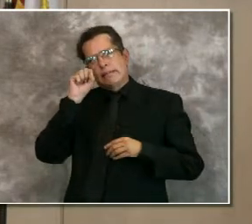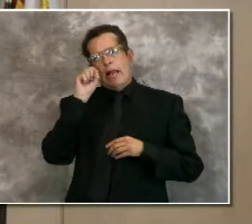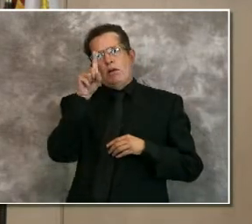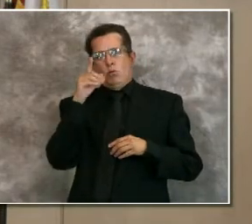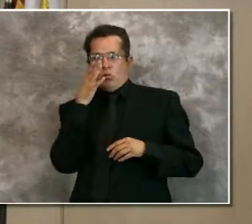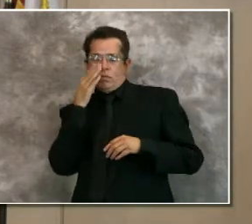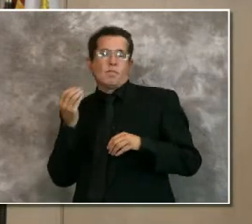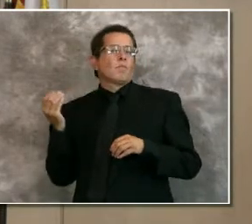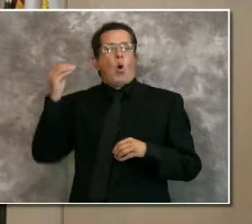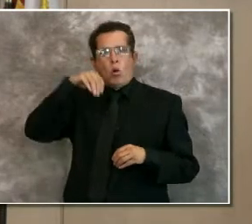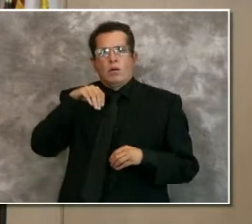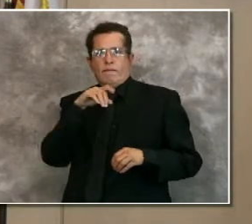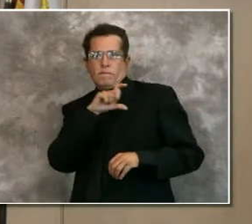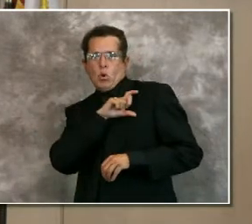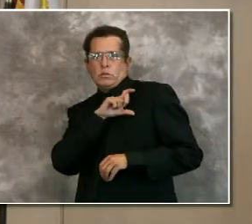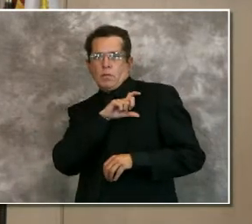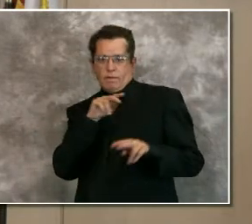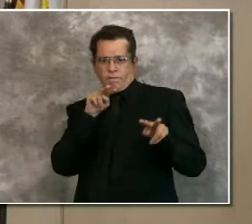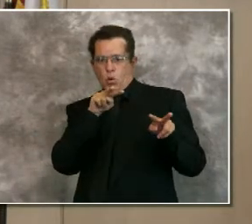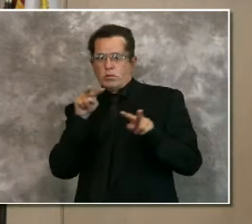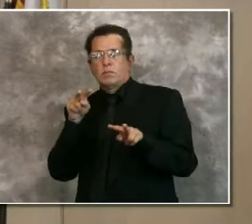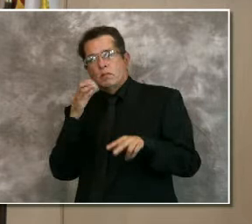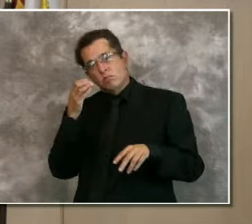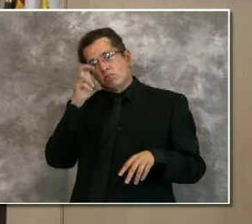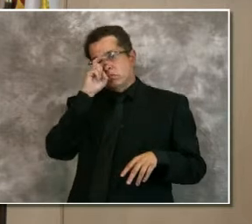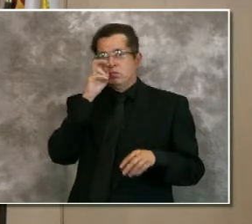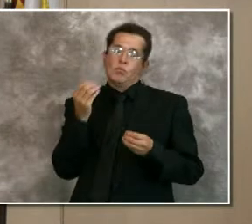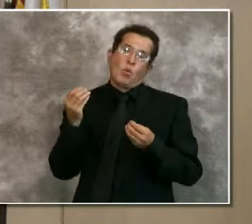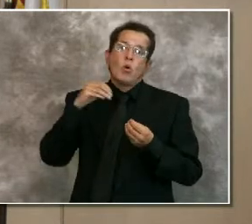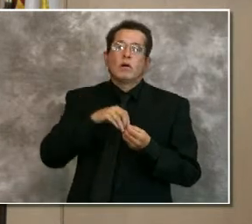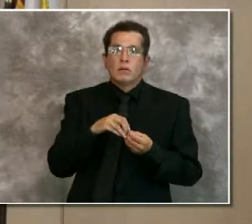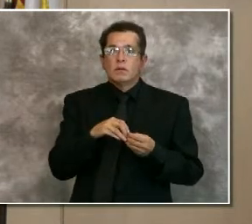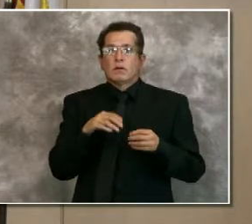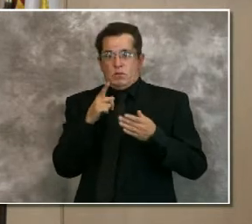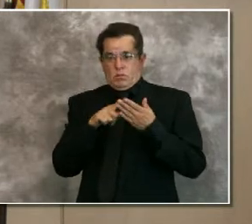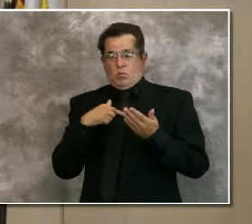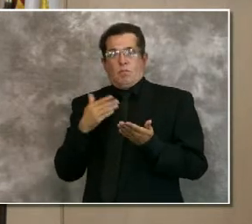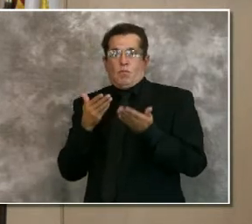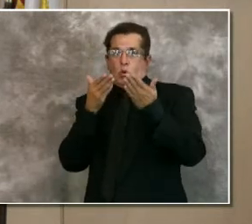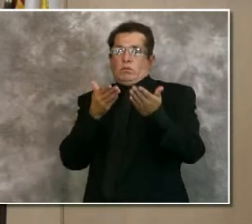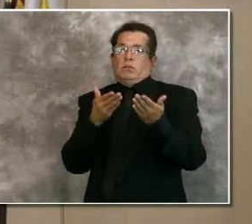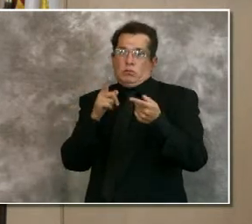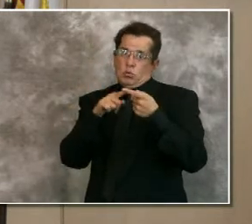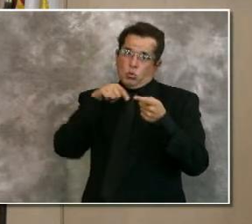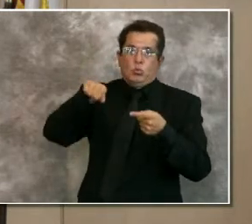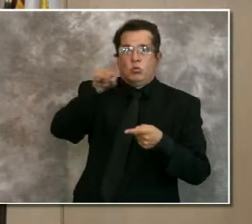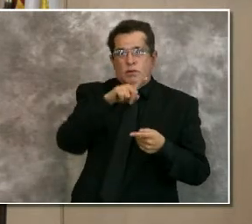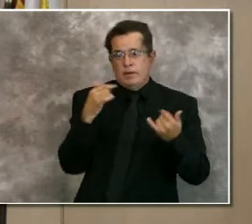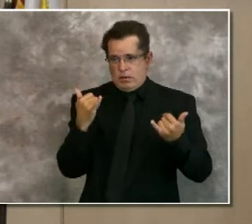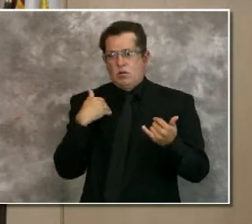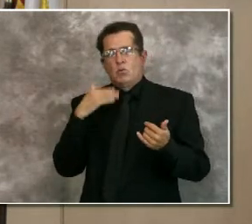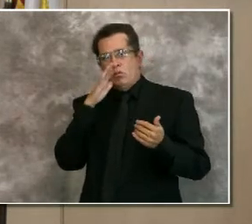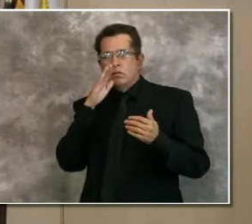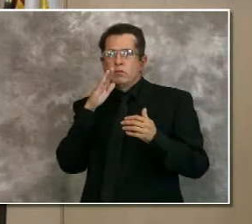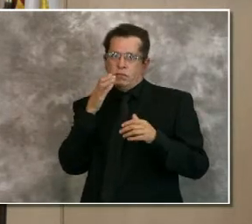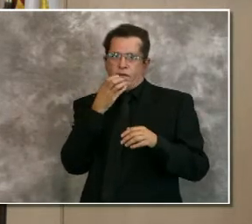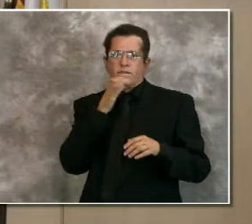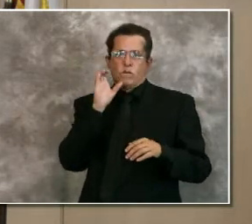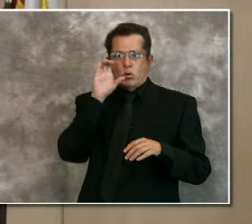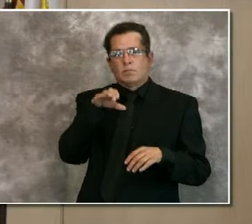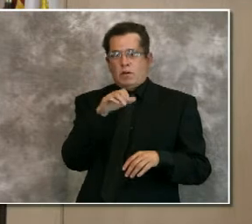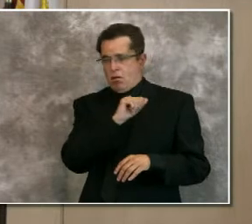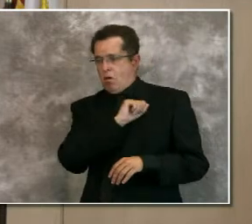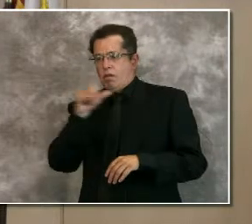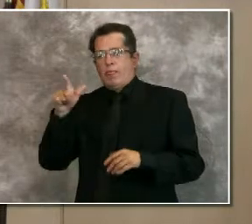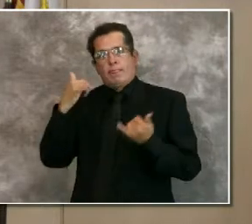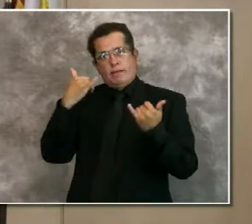up enforcement and to support the actions that we are proposing today and will implement throughout the rest of the